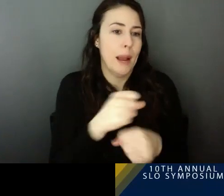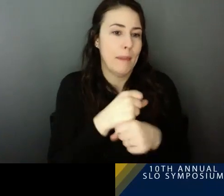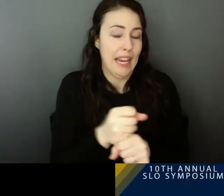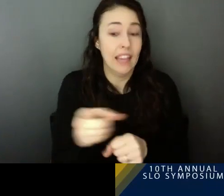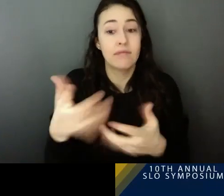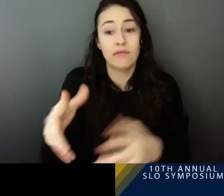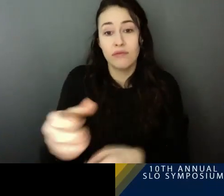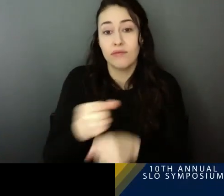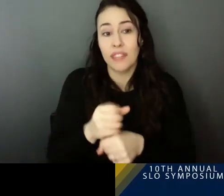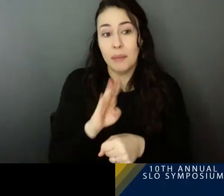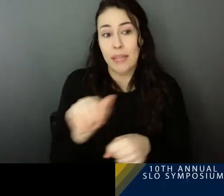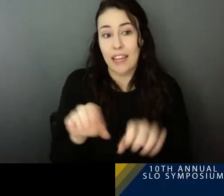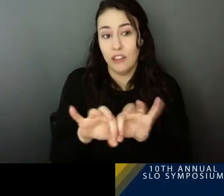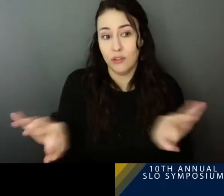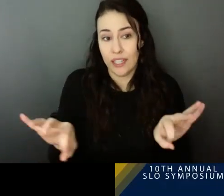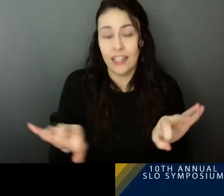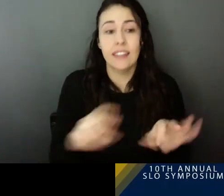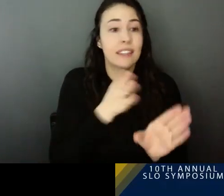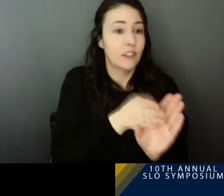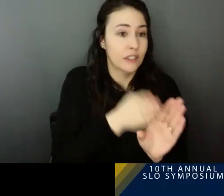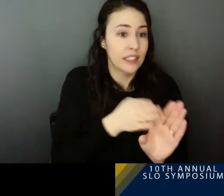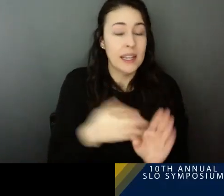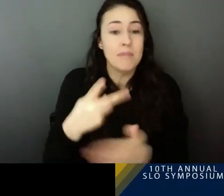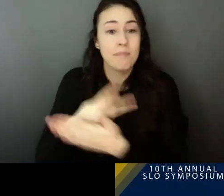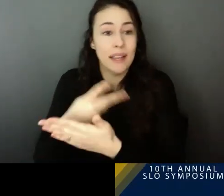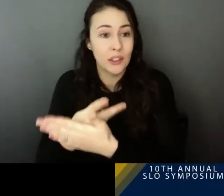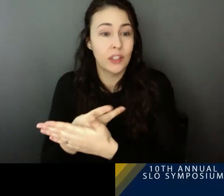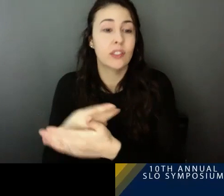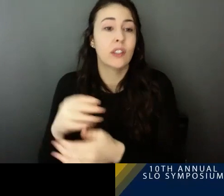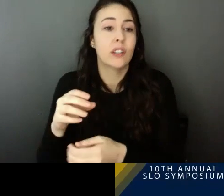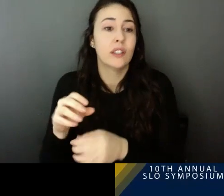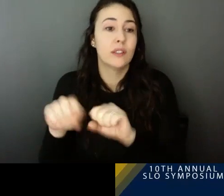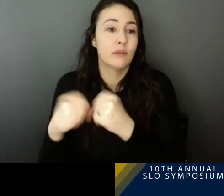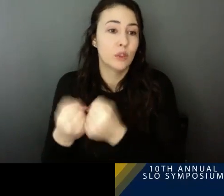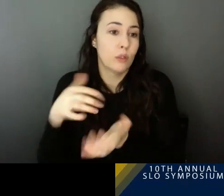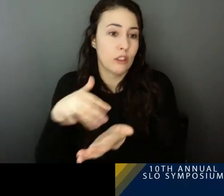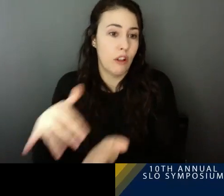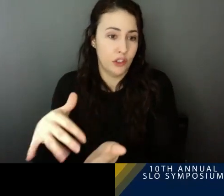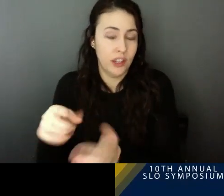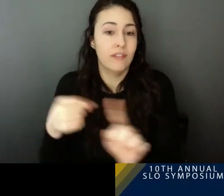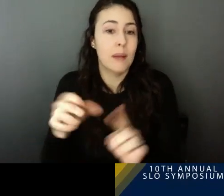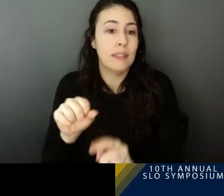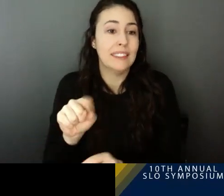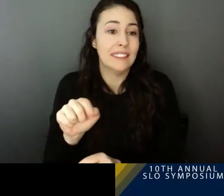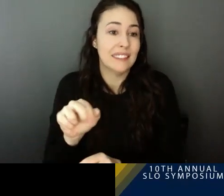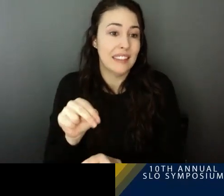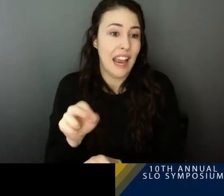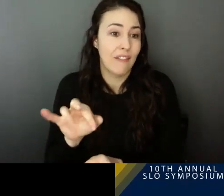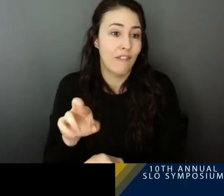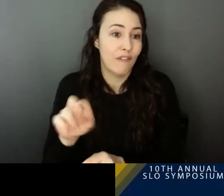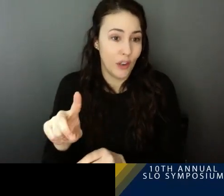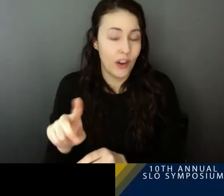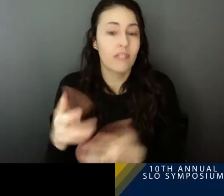in psychology and her master's in sociology from Stanford University, where she also received her PhD in education.